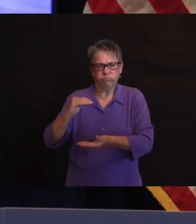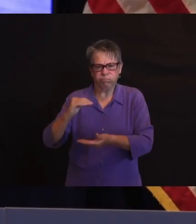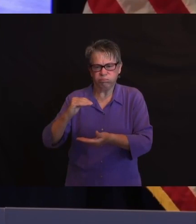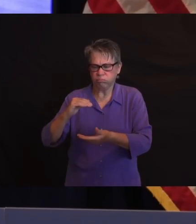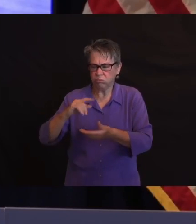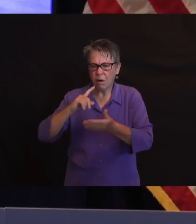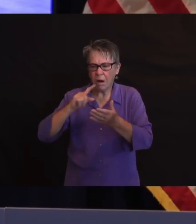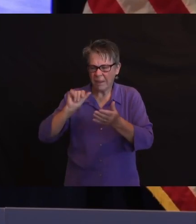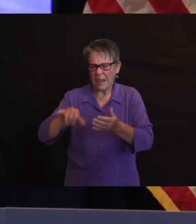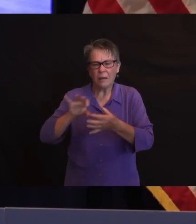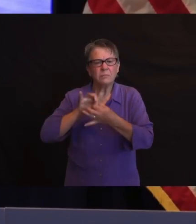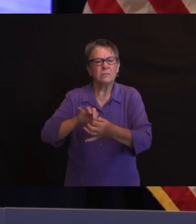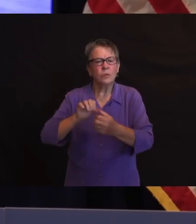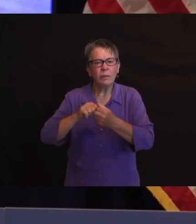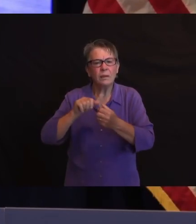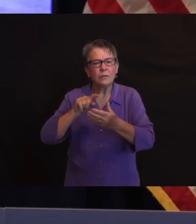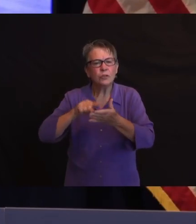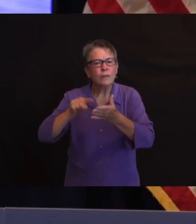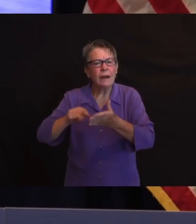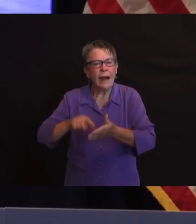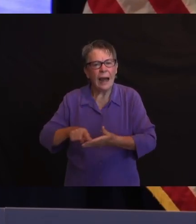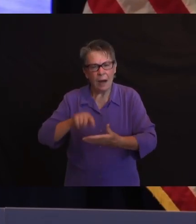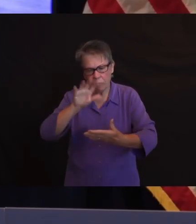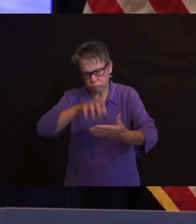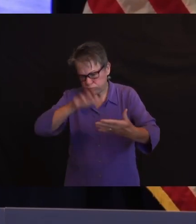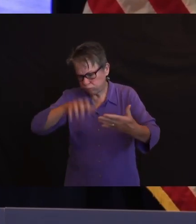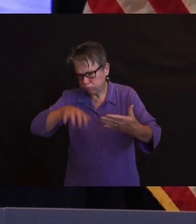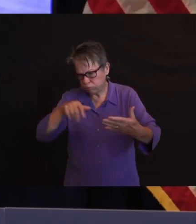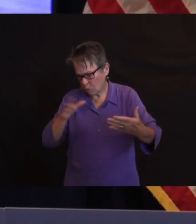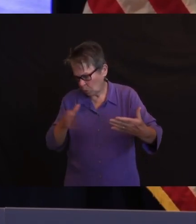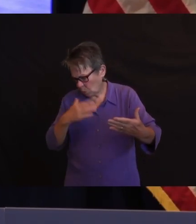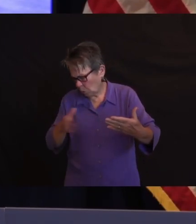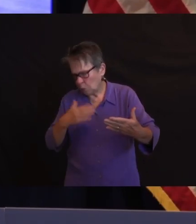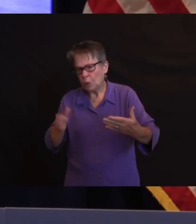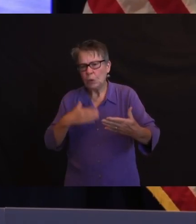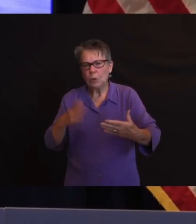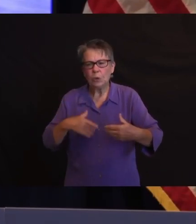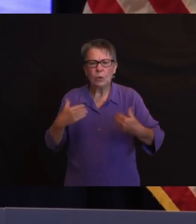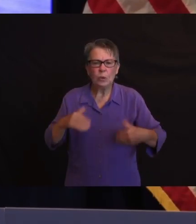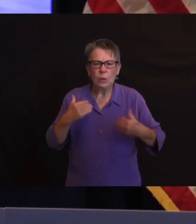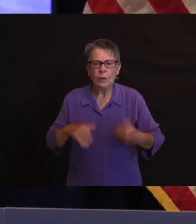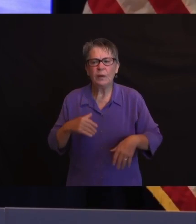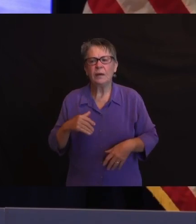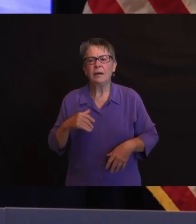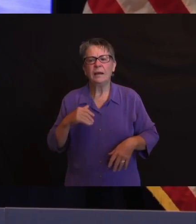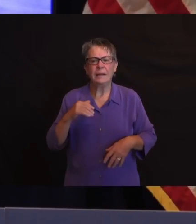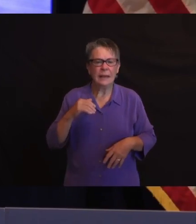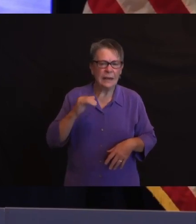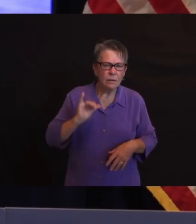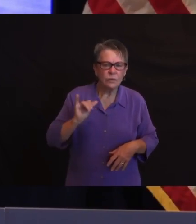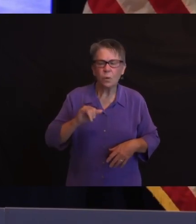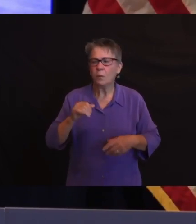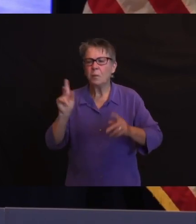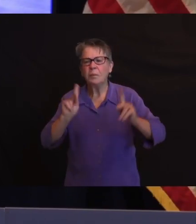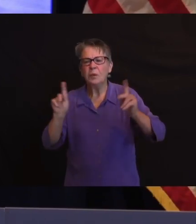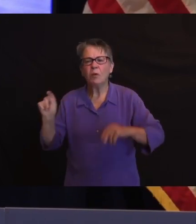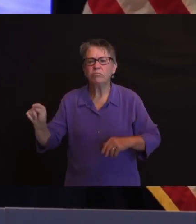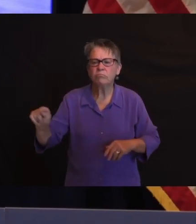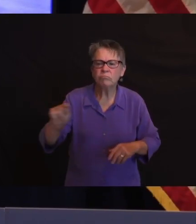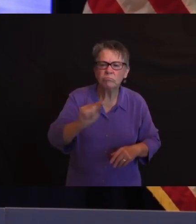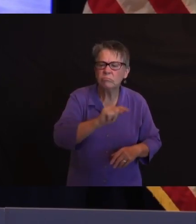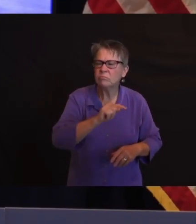are providing us information on what those priority populations may look like. So we don't have that yet.